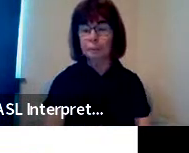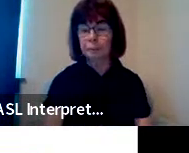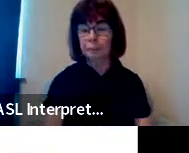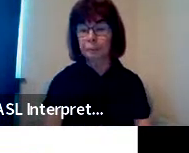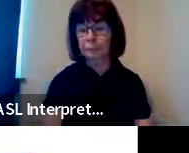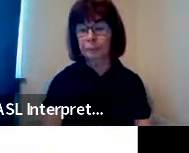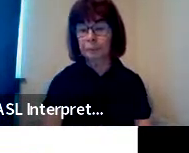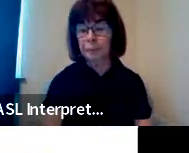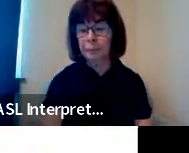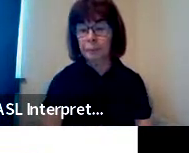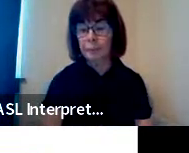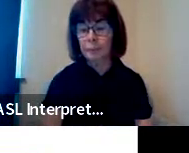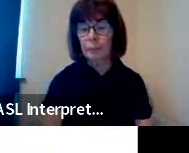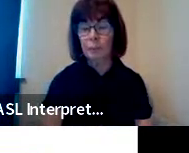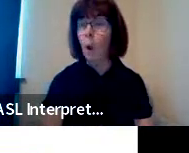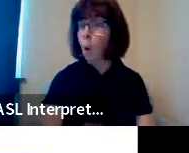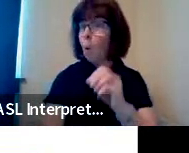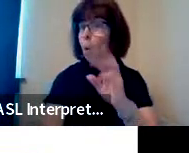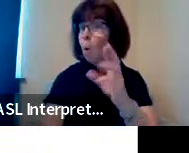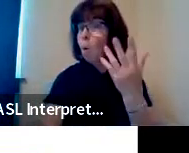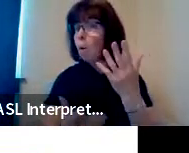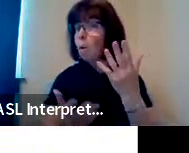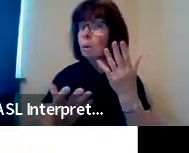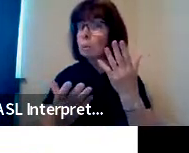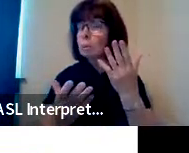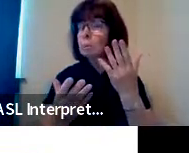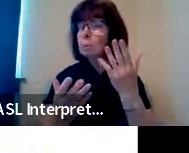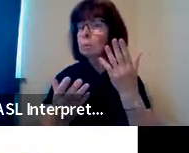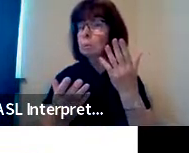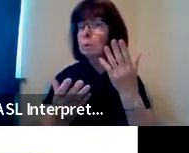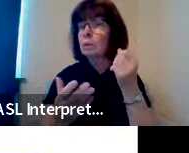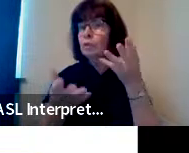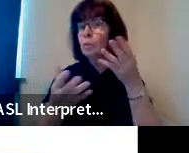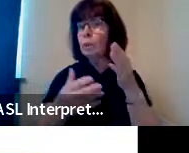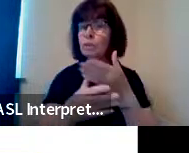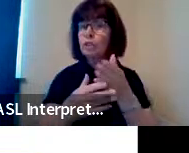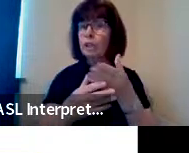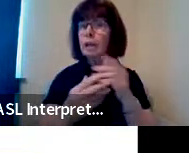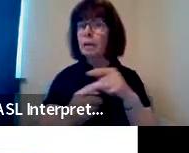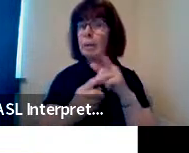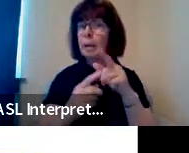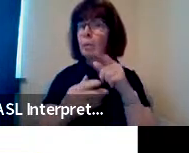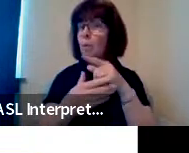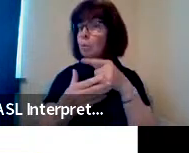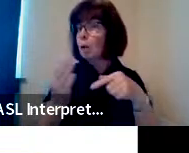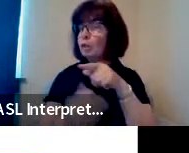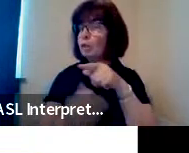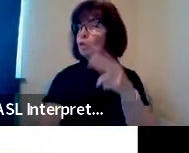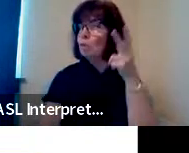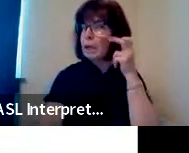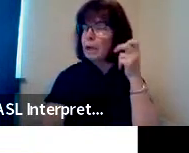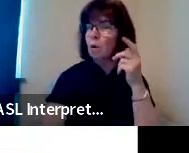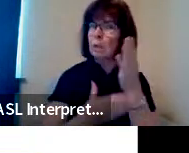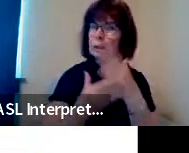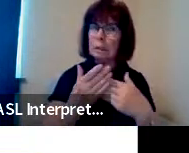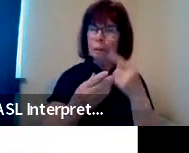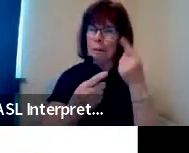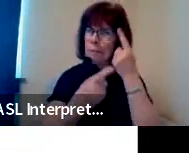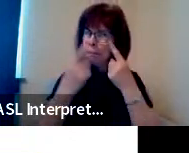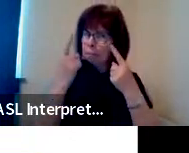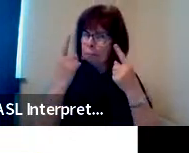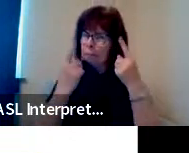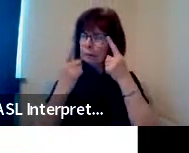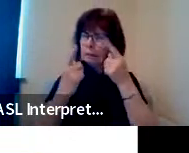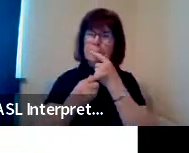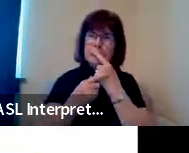community? Or even posing something that you would like to share with the group around what you're hearing and concerns that are being